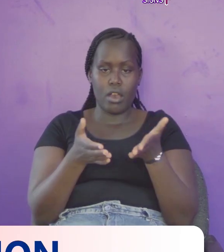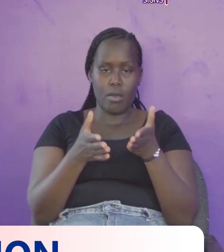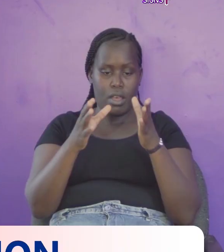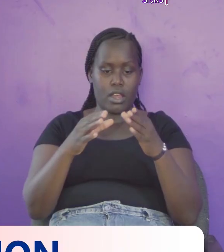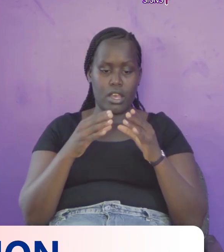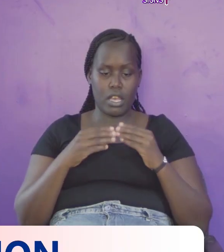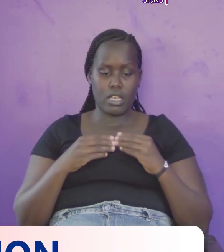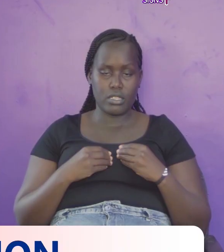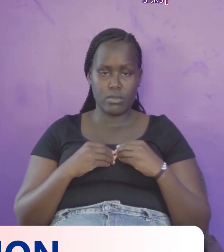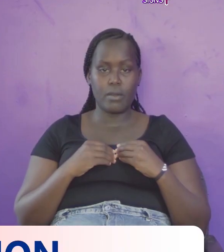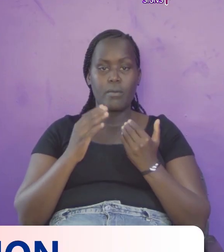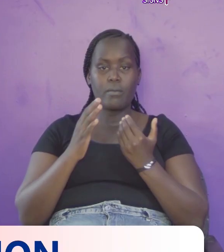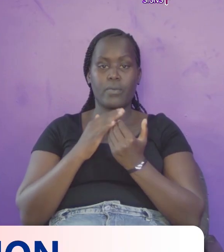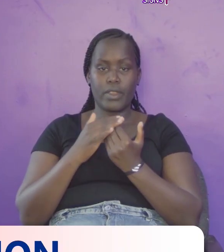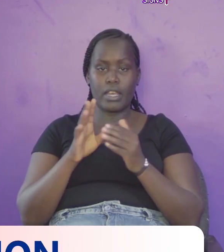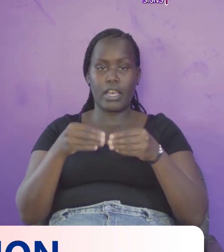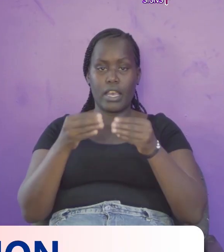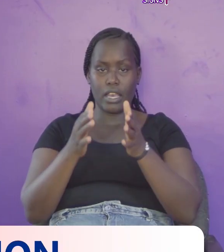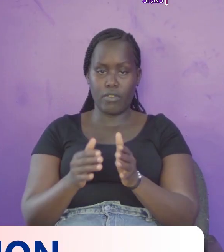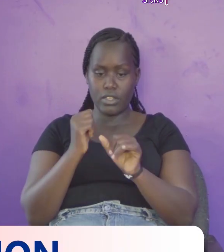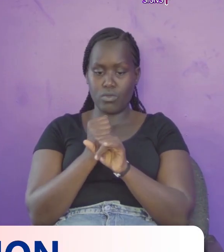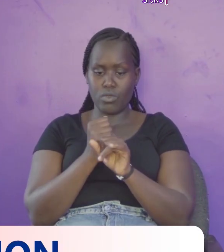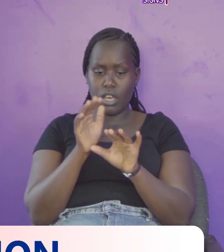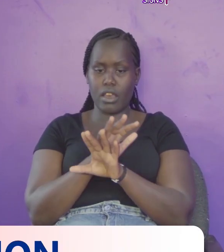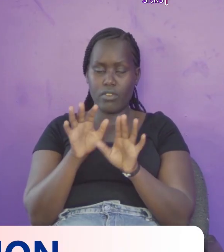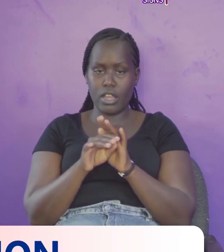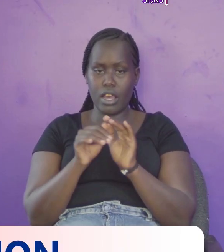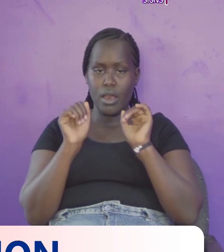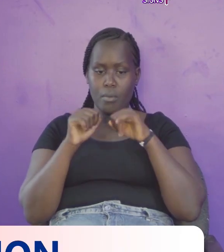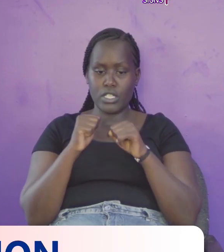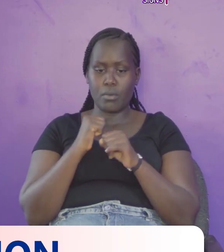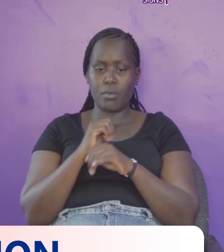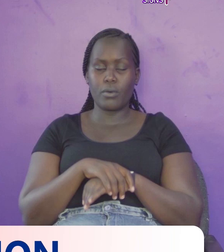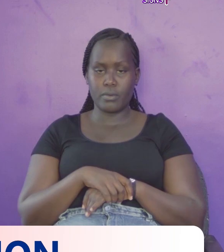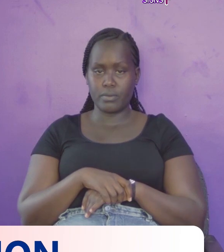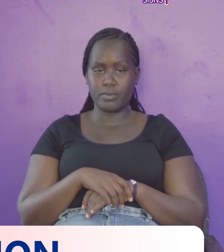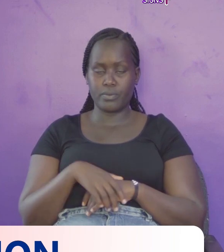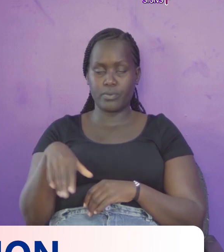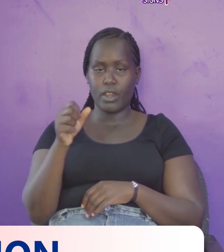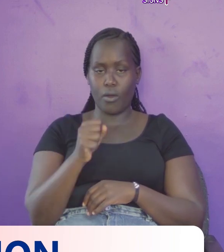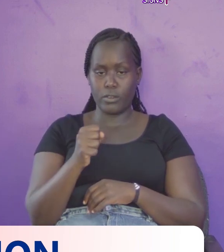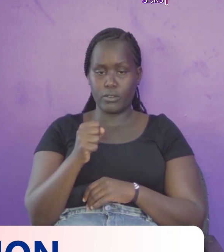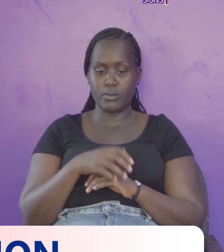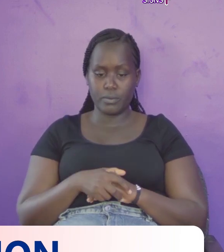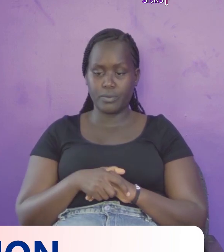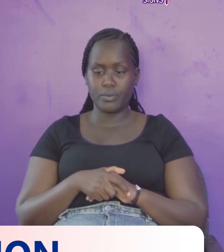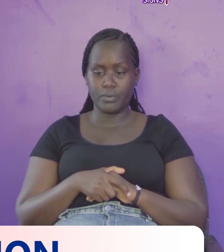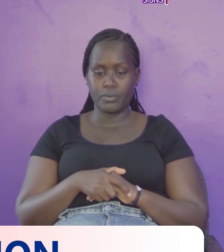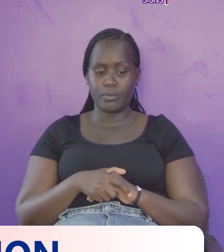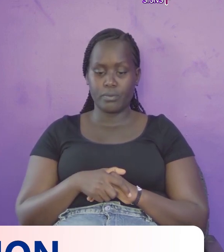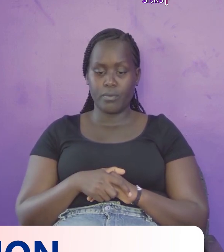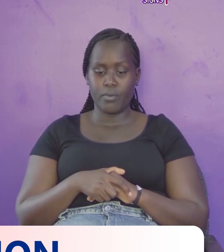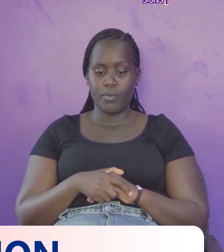it. Caregivers are doing everything possible to make sure that these things work. Of course, I know. Hold it there, Maureen. Yes. I was called in